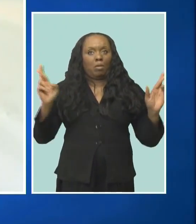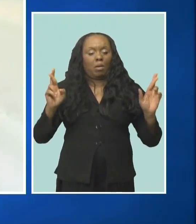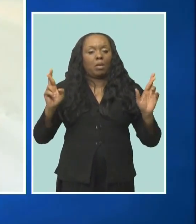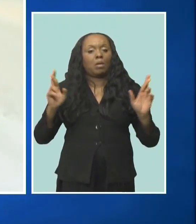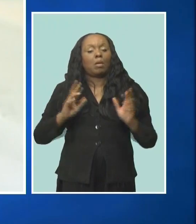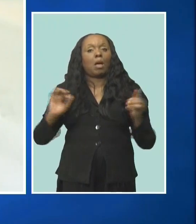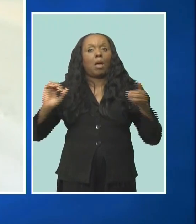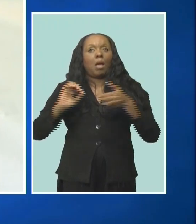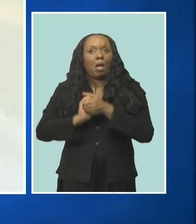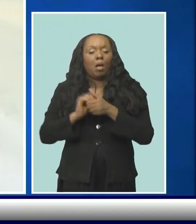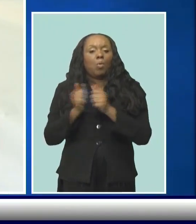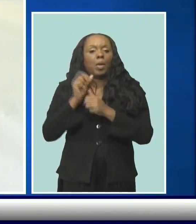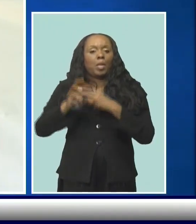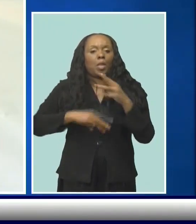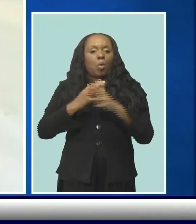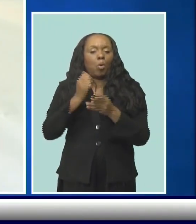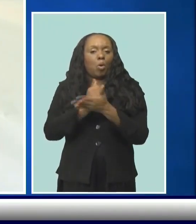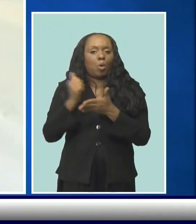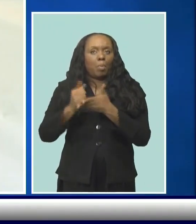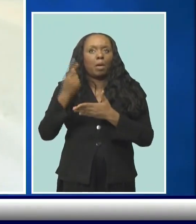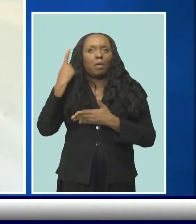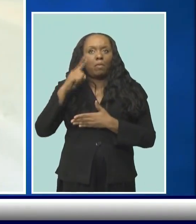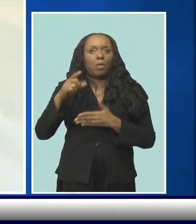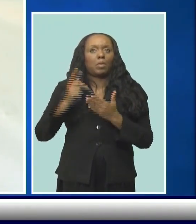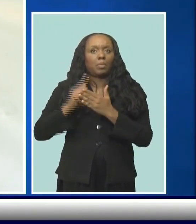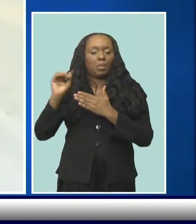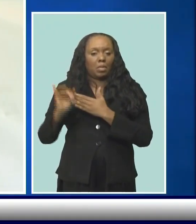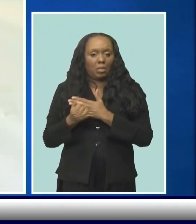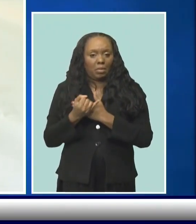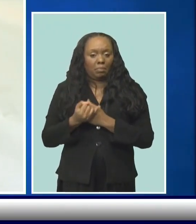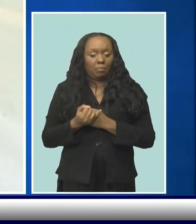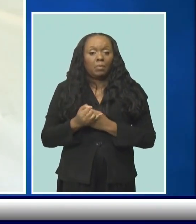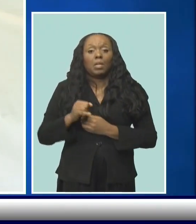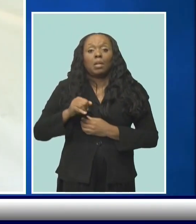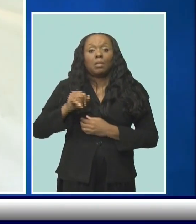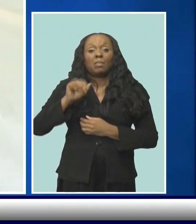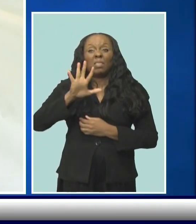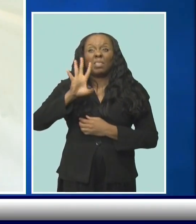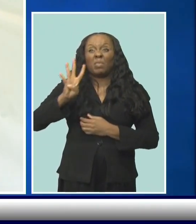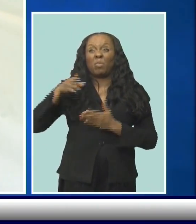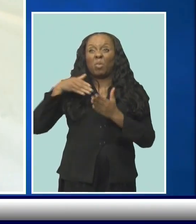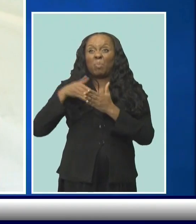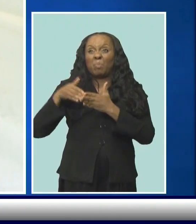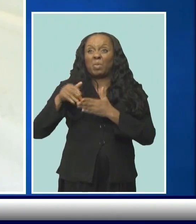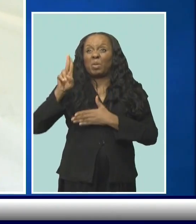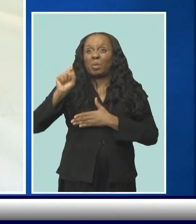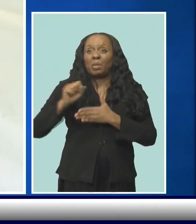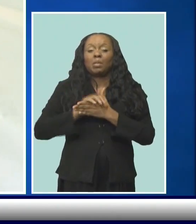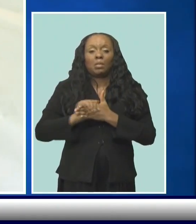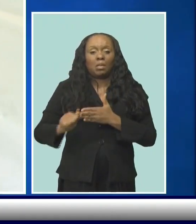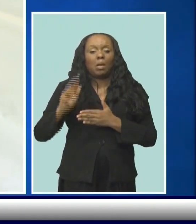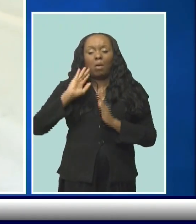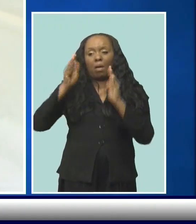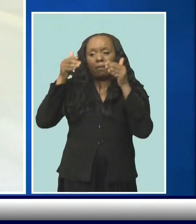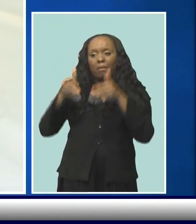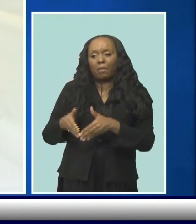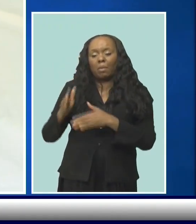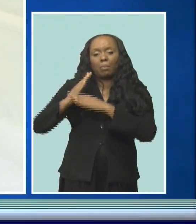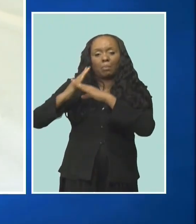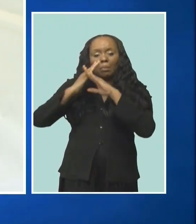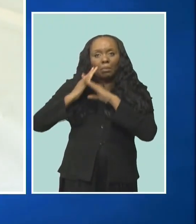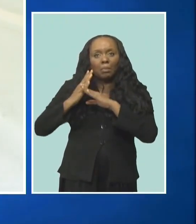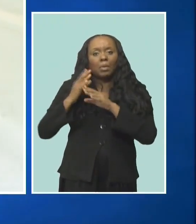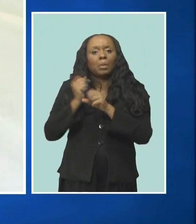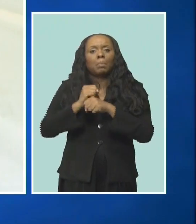Project. This US $54 million initiative will focus on rebuilding critical infrastructure, protecting